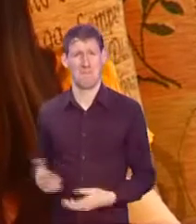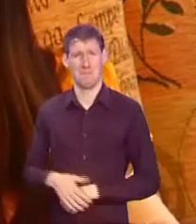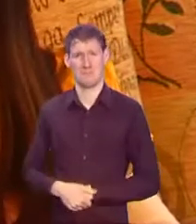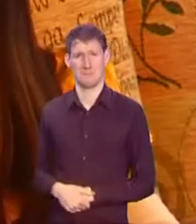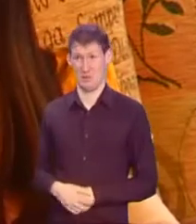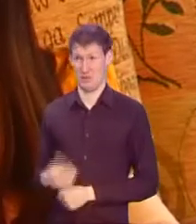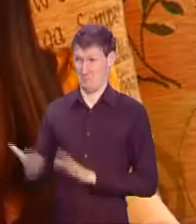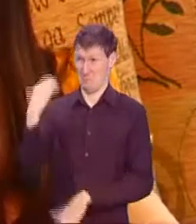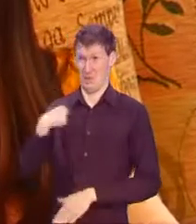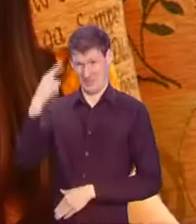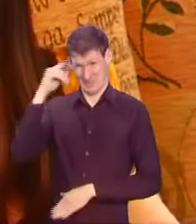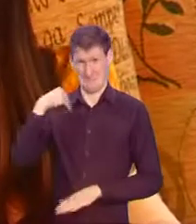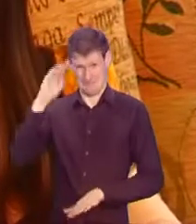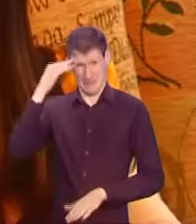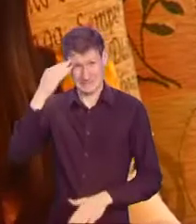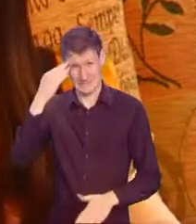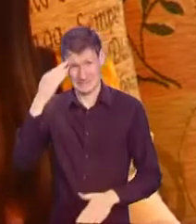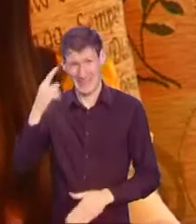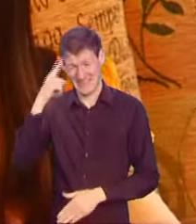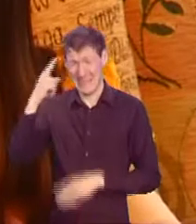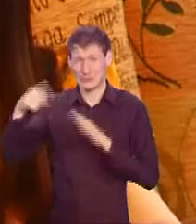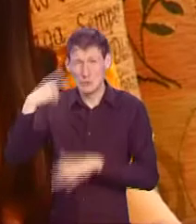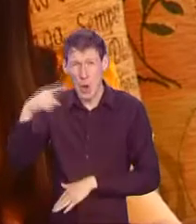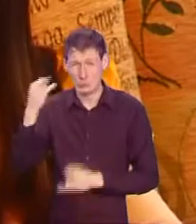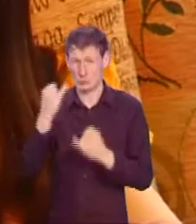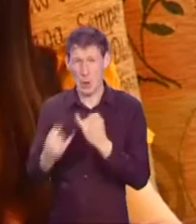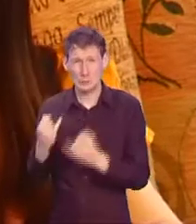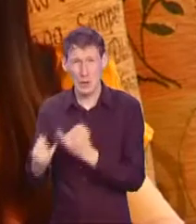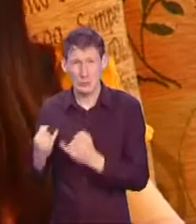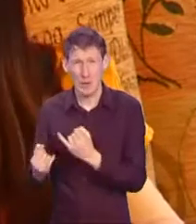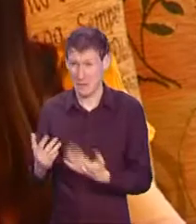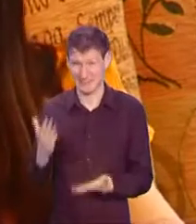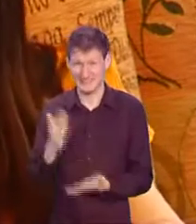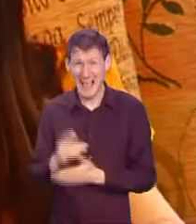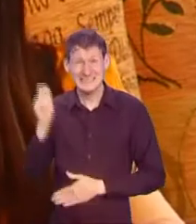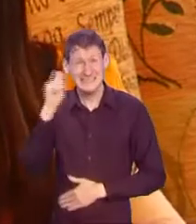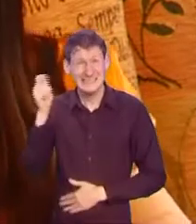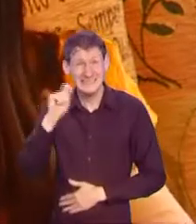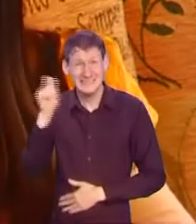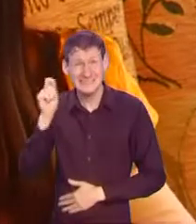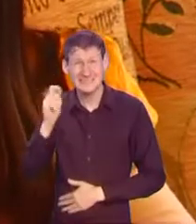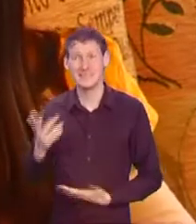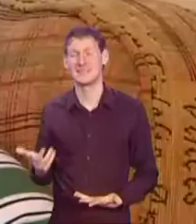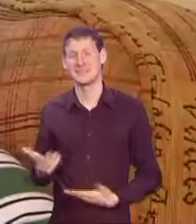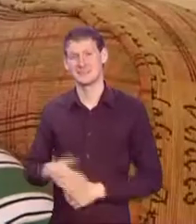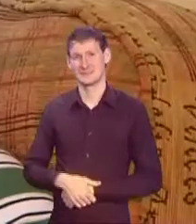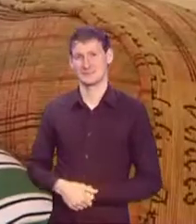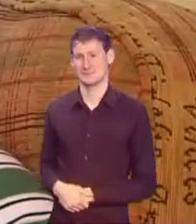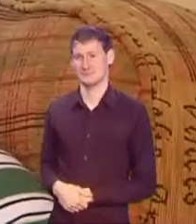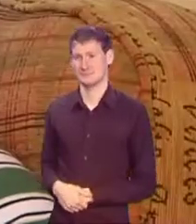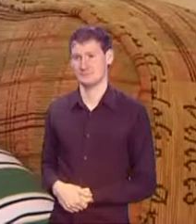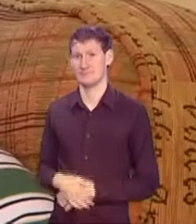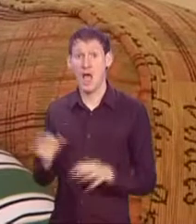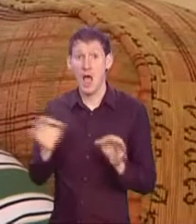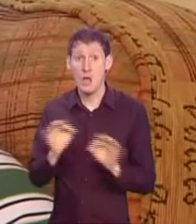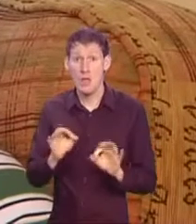I really thought I was going mad, thinking it was the noises making me deaf, and it was the deafness causing the noises. If it hadn't